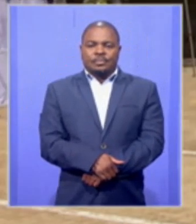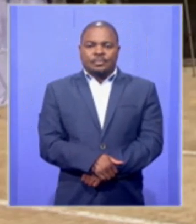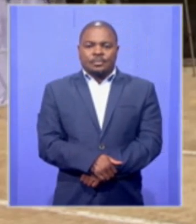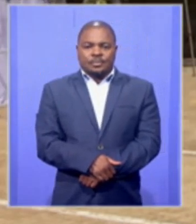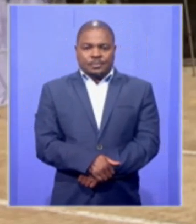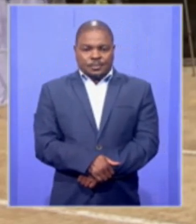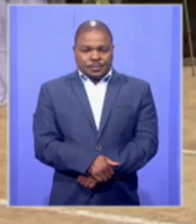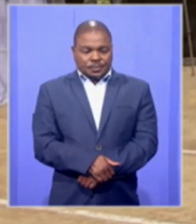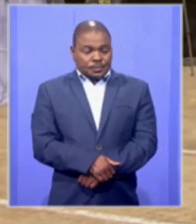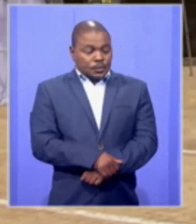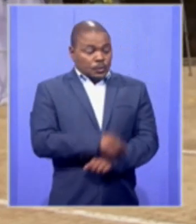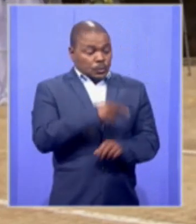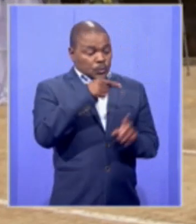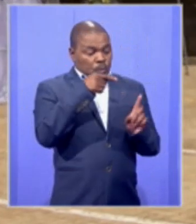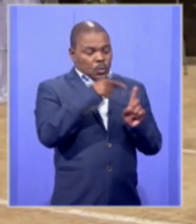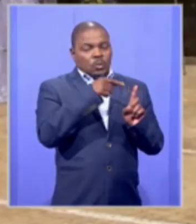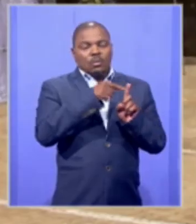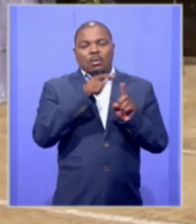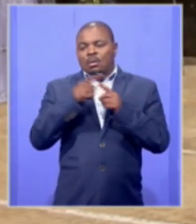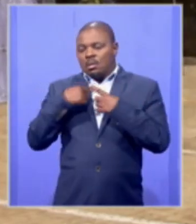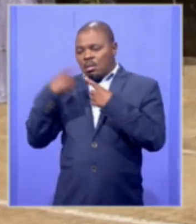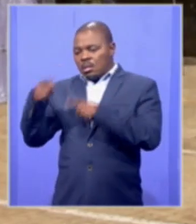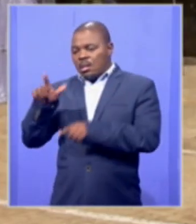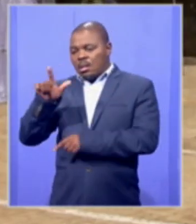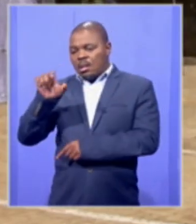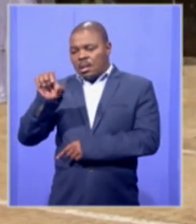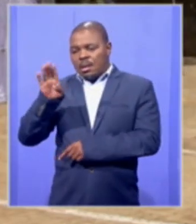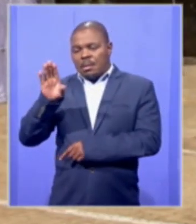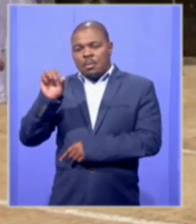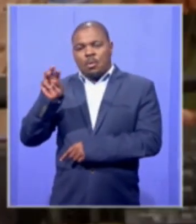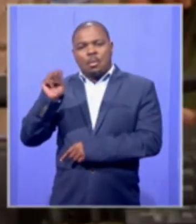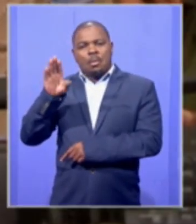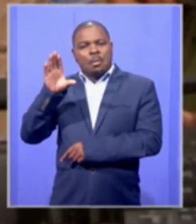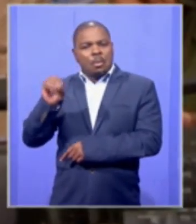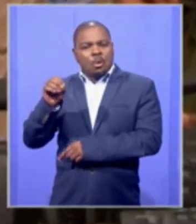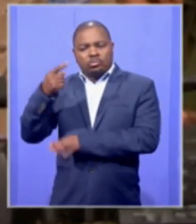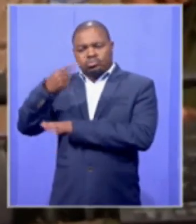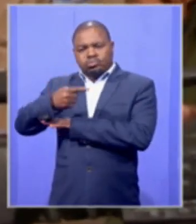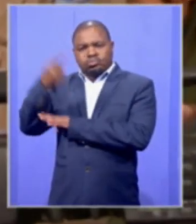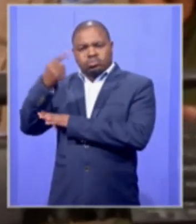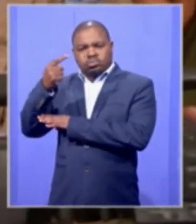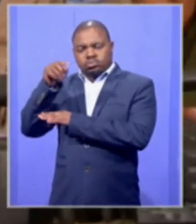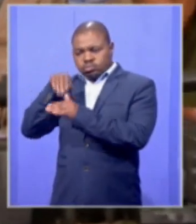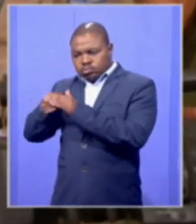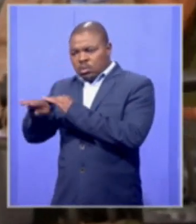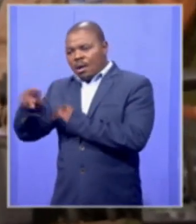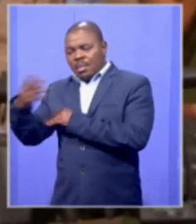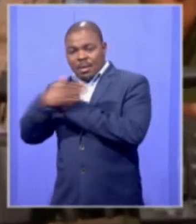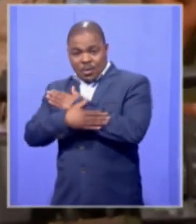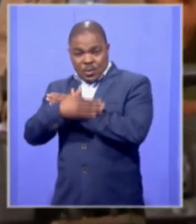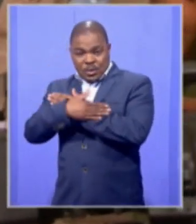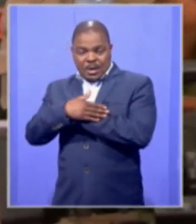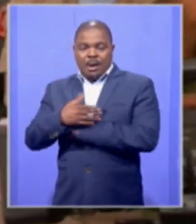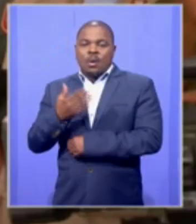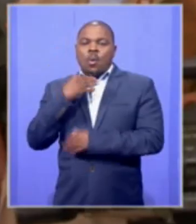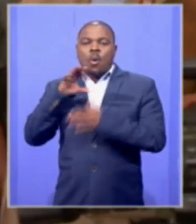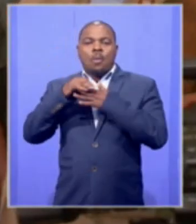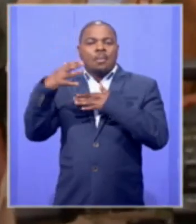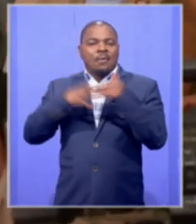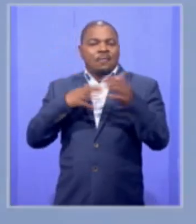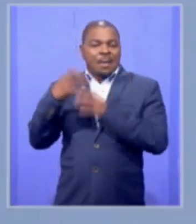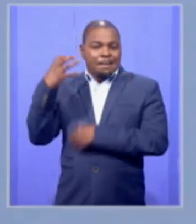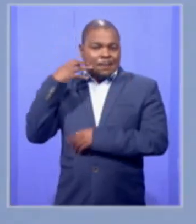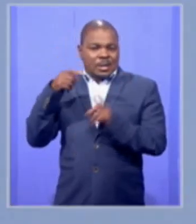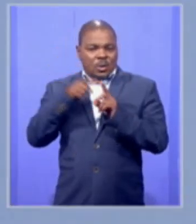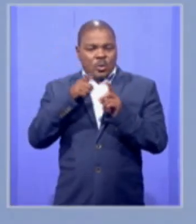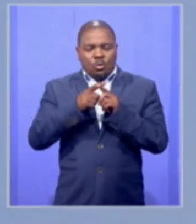Fa a ne a jetse nala molelwane wa Lebombo tona ya lefapha la merero ya selegae o ribolotse didiriswa tse dišwa tsa